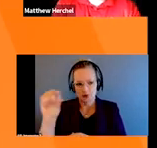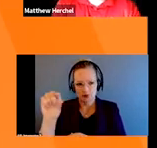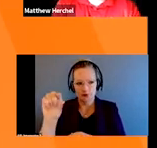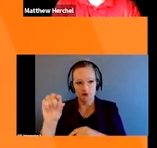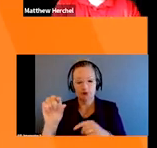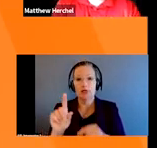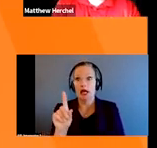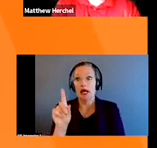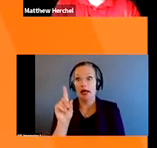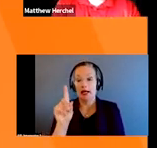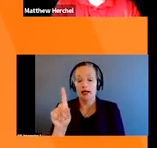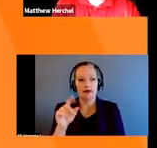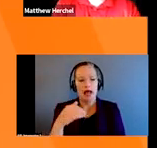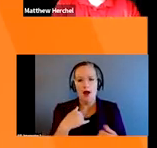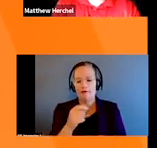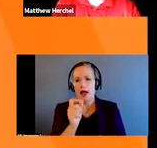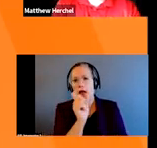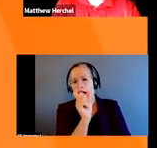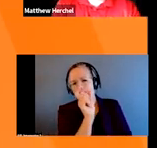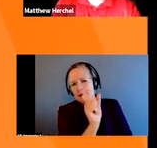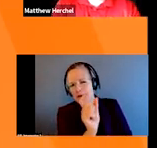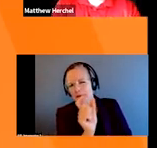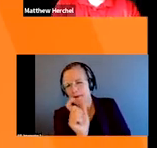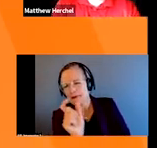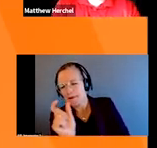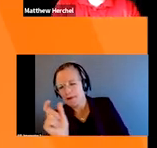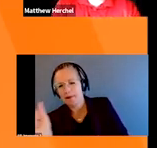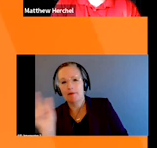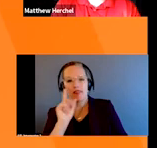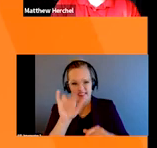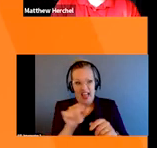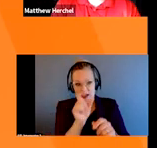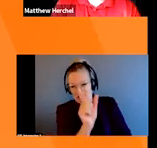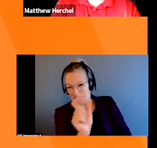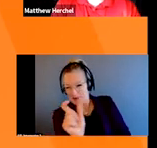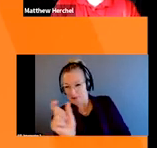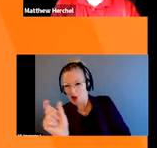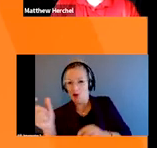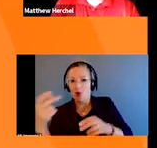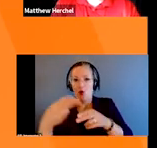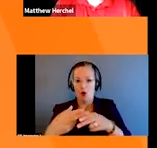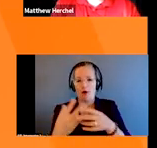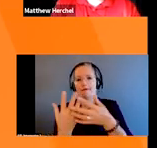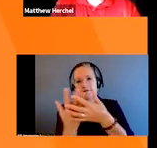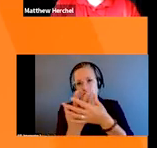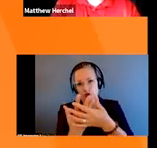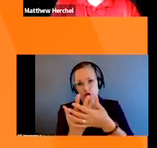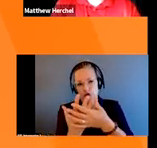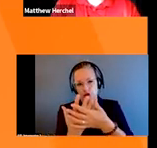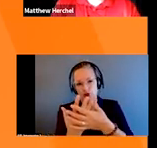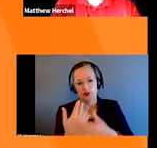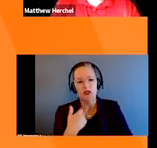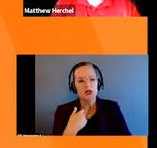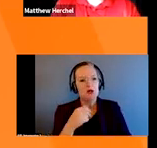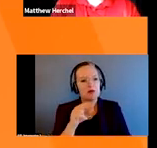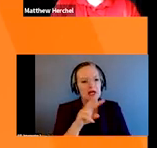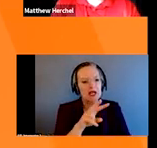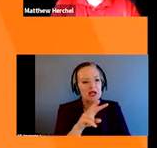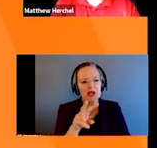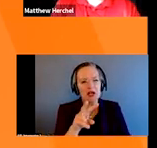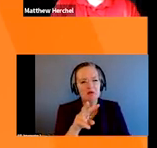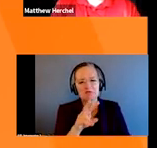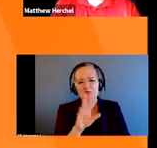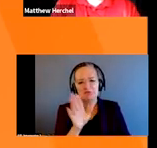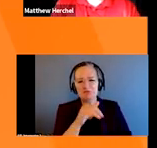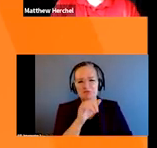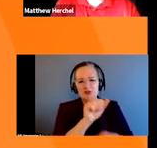bunch of filters at the top. So we see jobs, people, groups, posts, courses, products, schools, a whole bunch. I'm not interested in jobs.